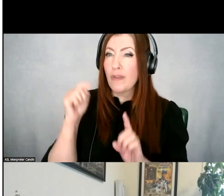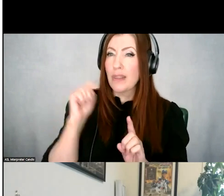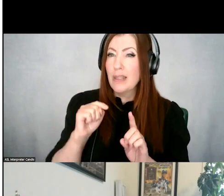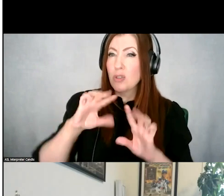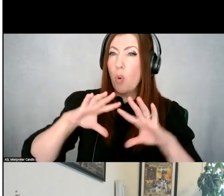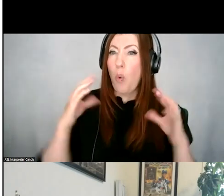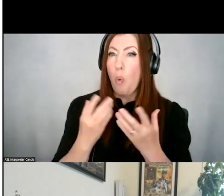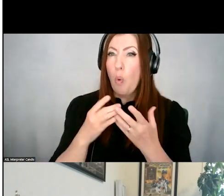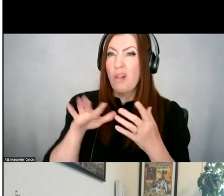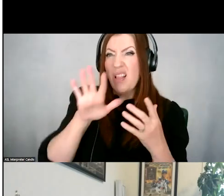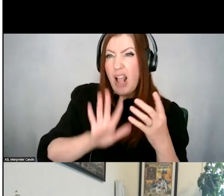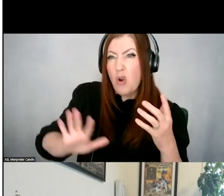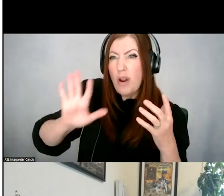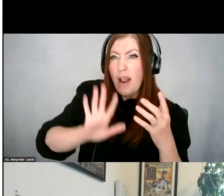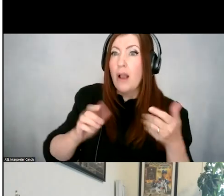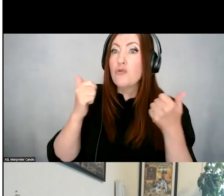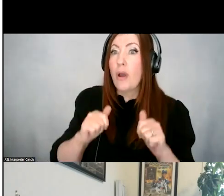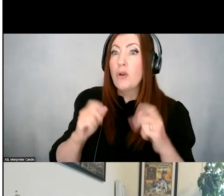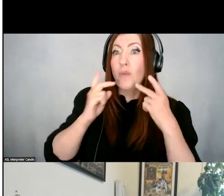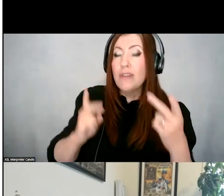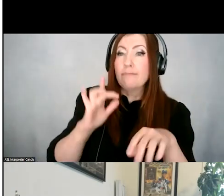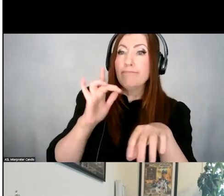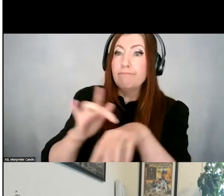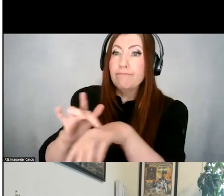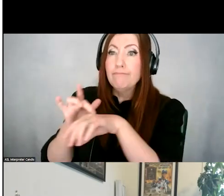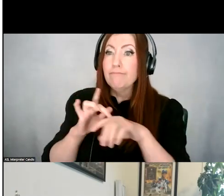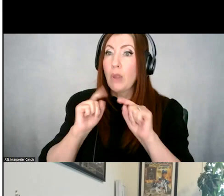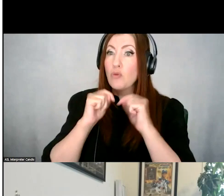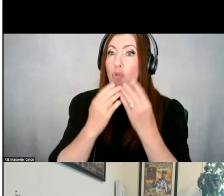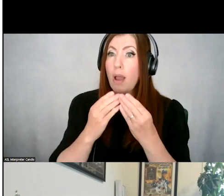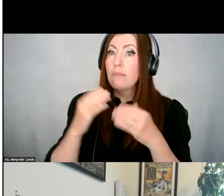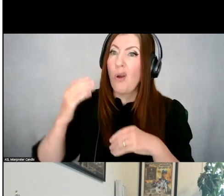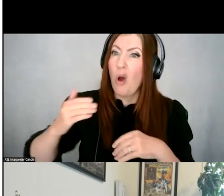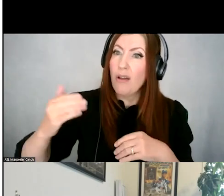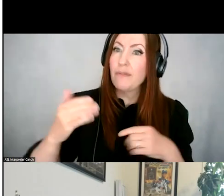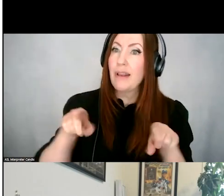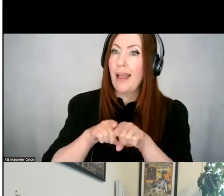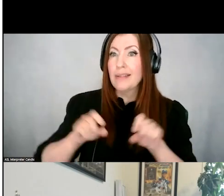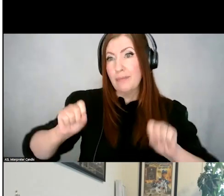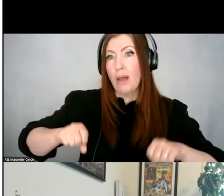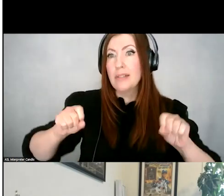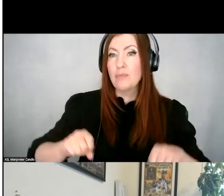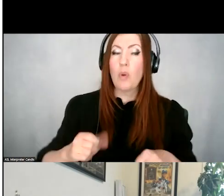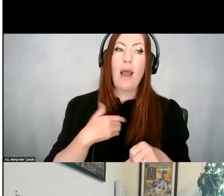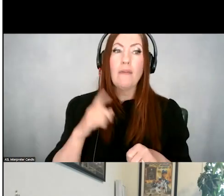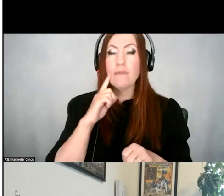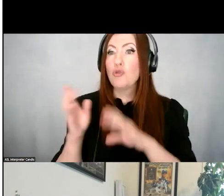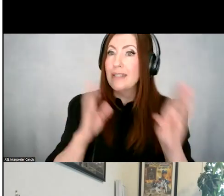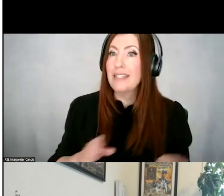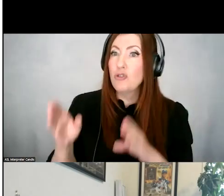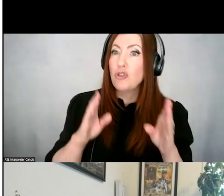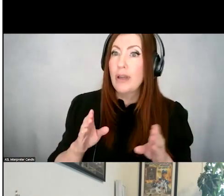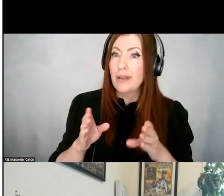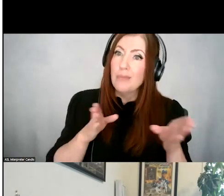region. We try to visit our tribes as often as possible. And we have a strategic plan